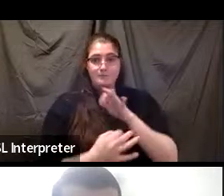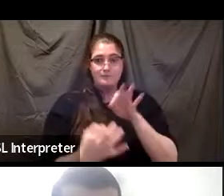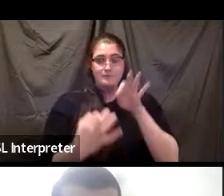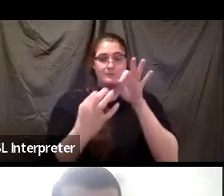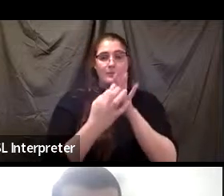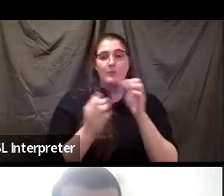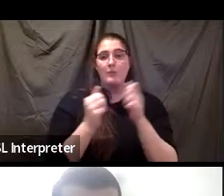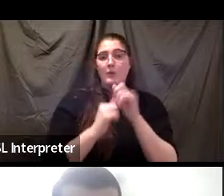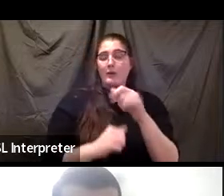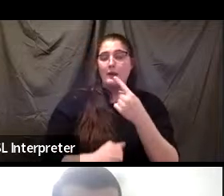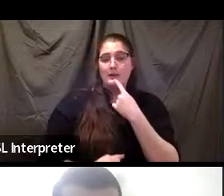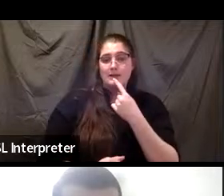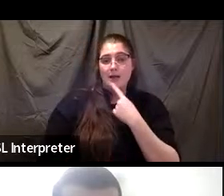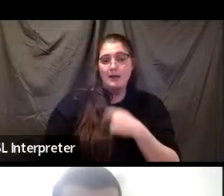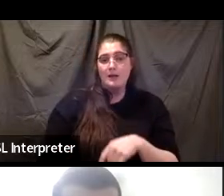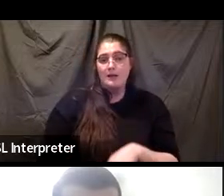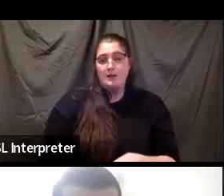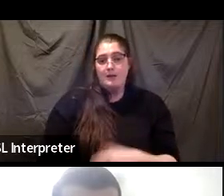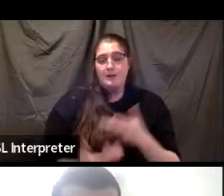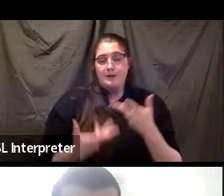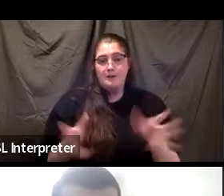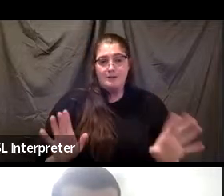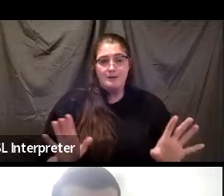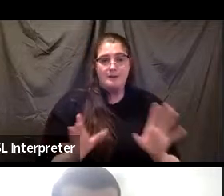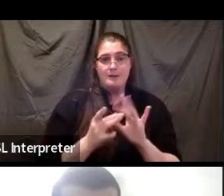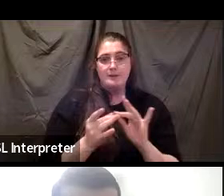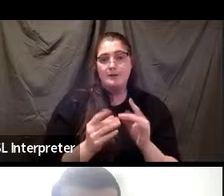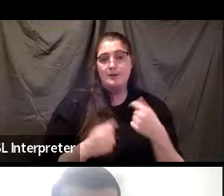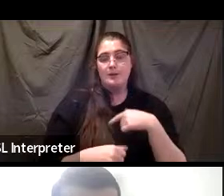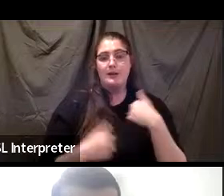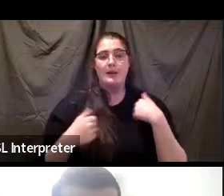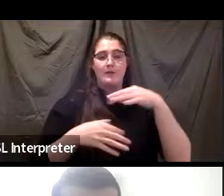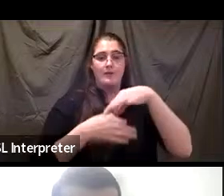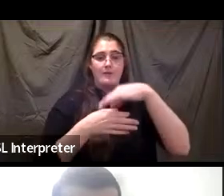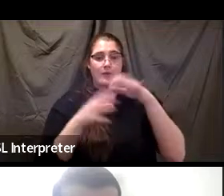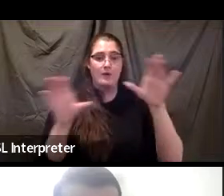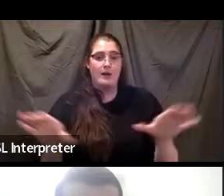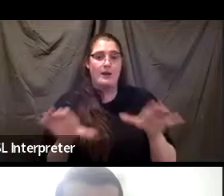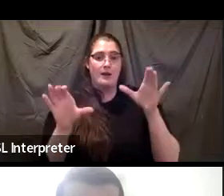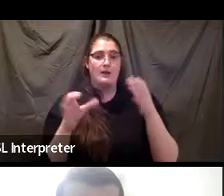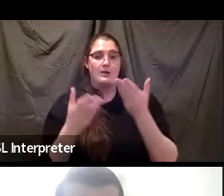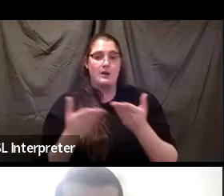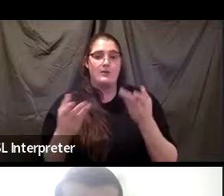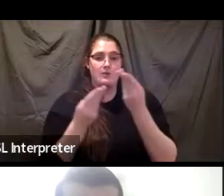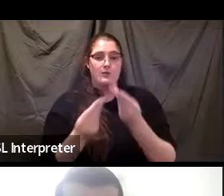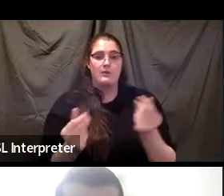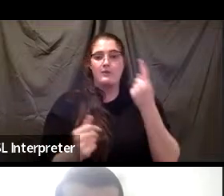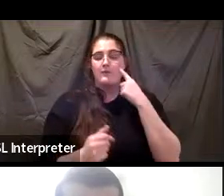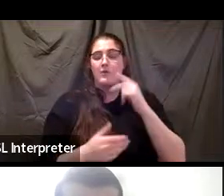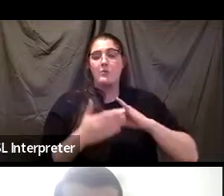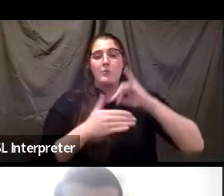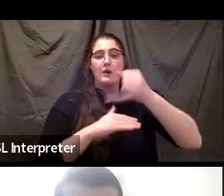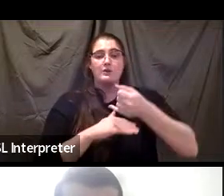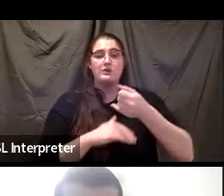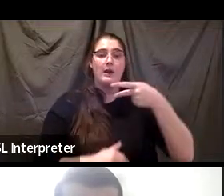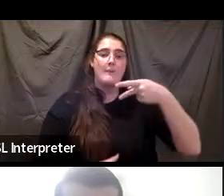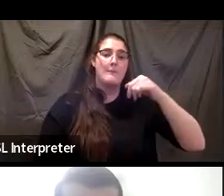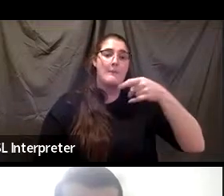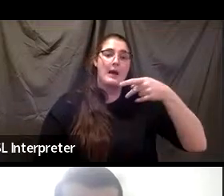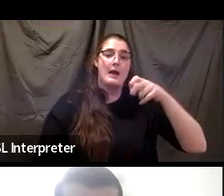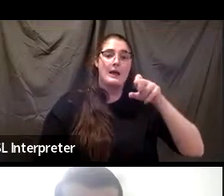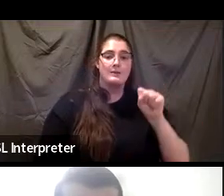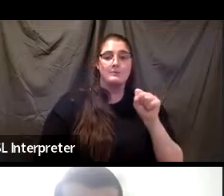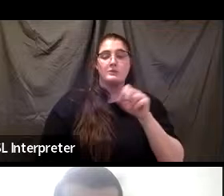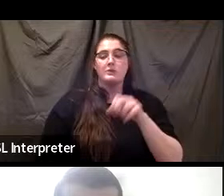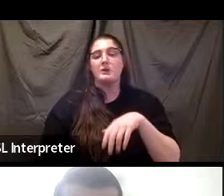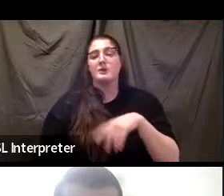being said, we have a voting action item resolution for Project Pipes. Commissioner Rhodes, you have the